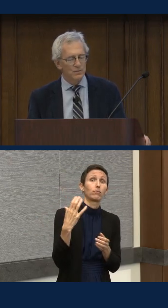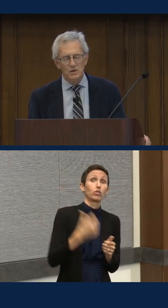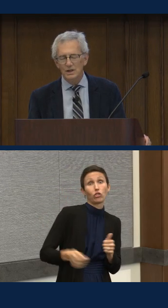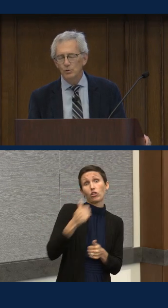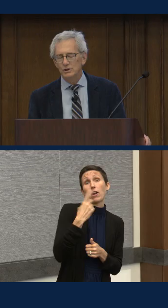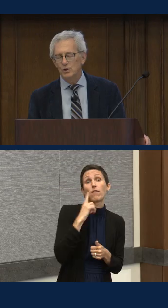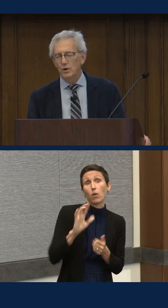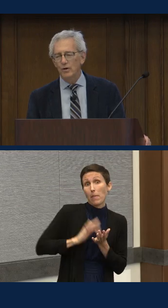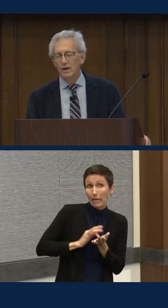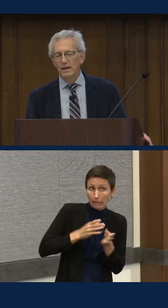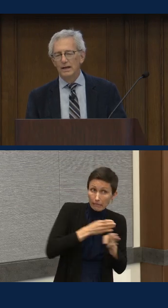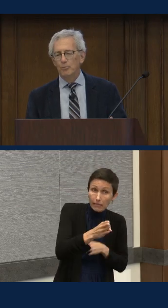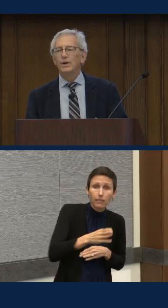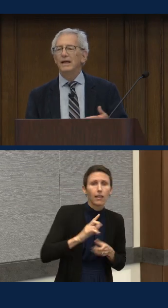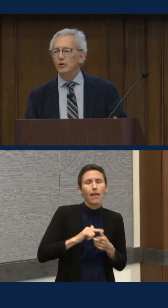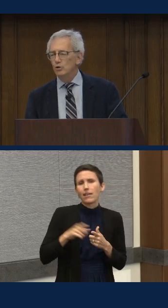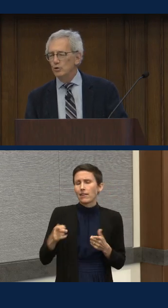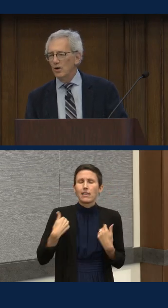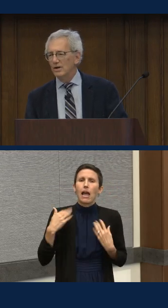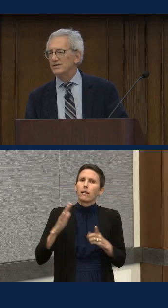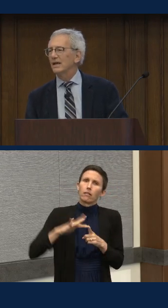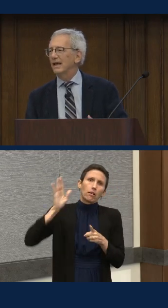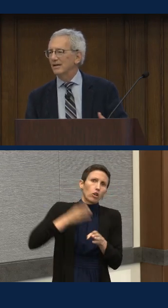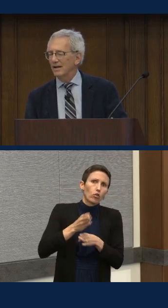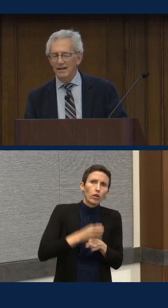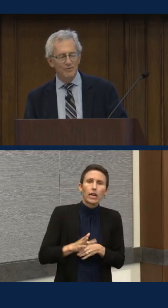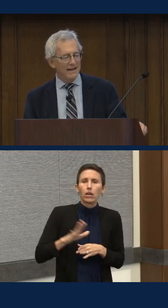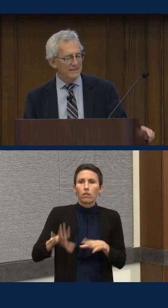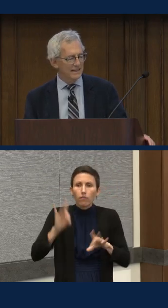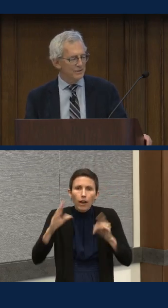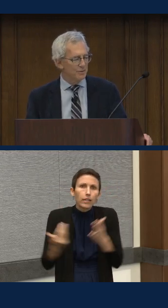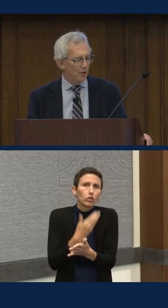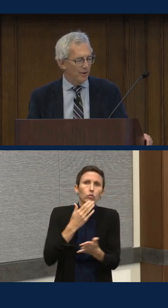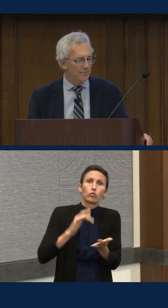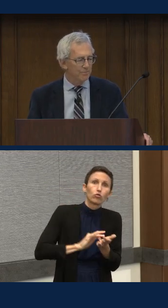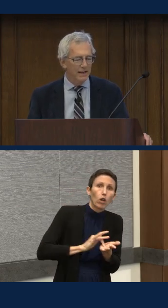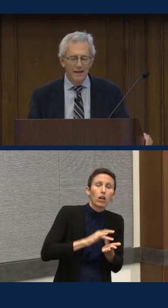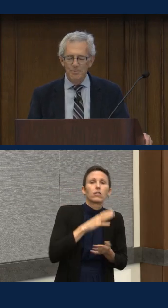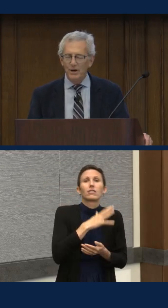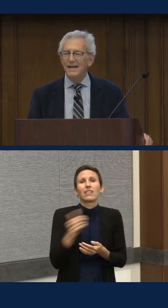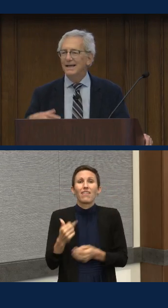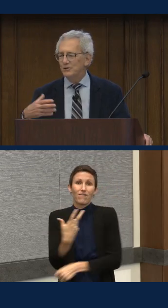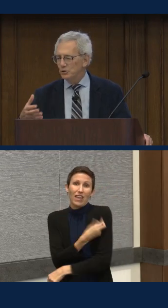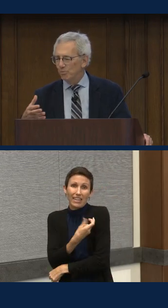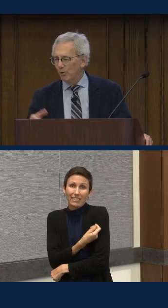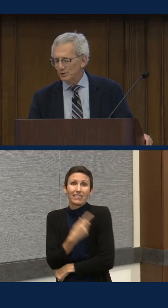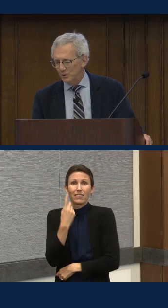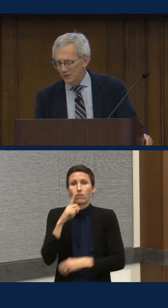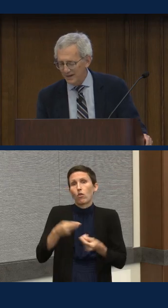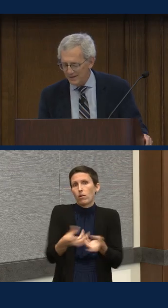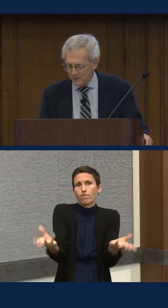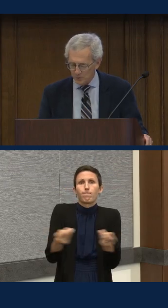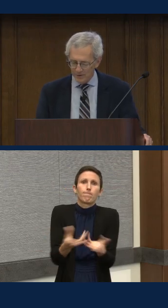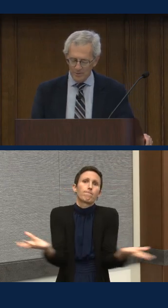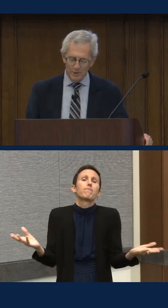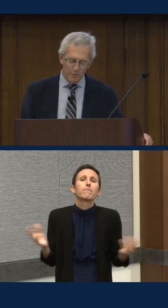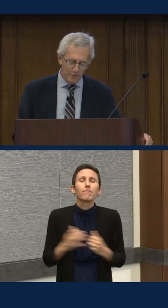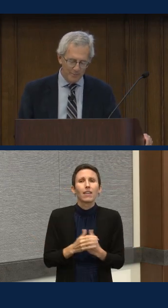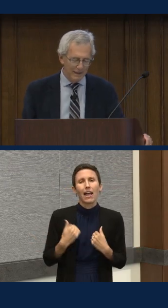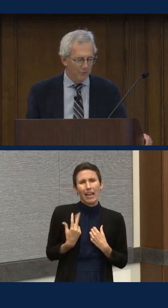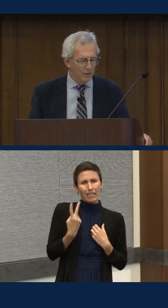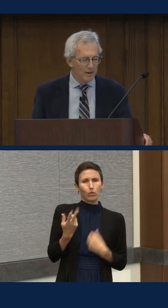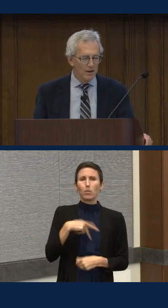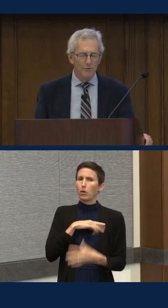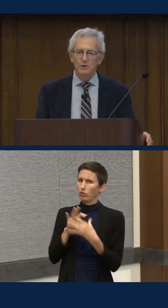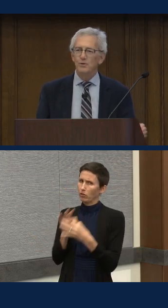very distinguished career bringing new drugs and vaccines to market. But I had 2 personal connections with him that were